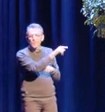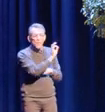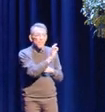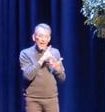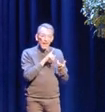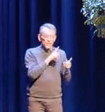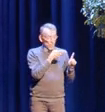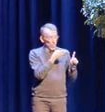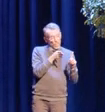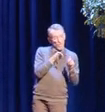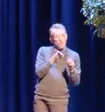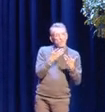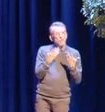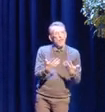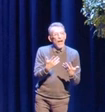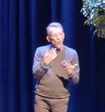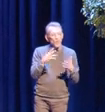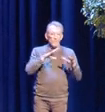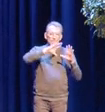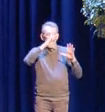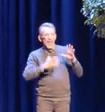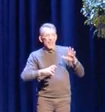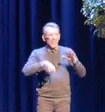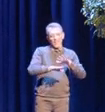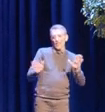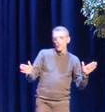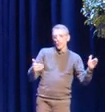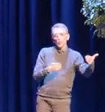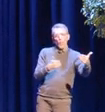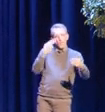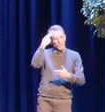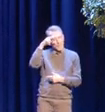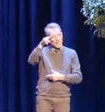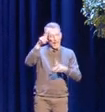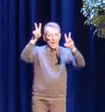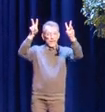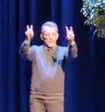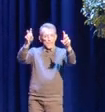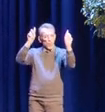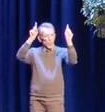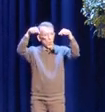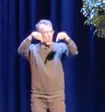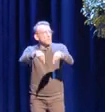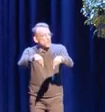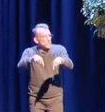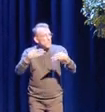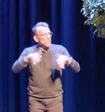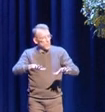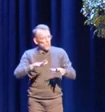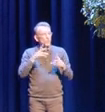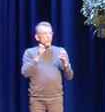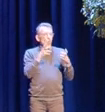moved it in a new direction. We've named the elephant in the room. We need to tackle fossil fuels and their phase out fairly and quickly.